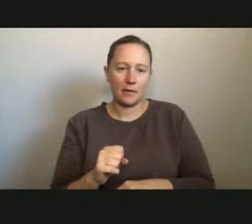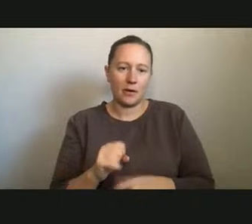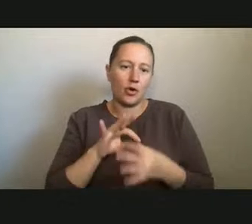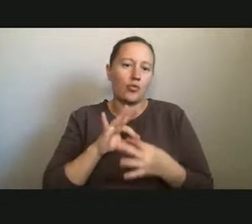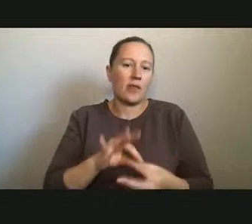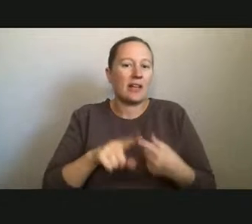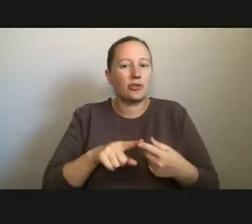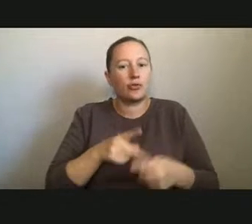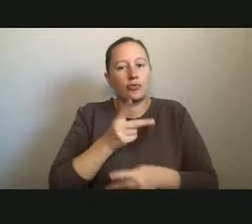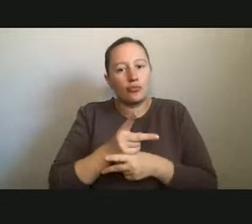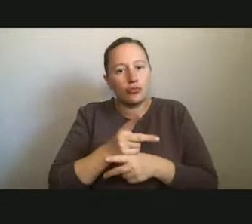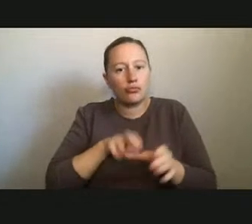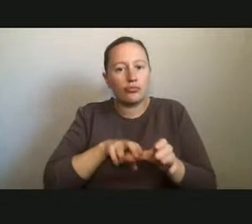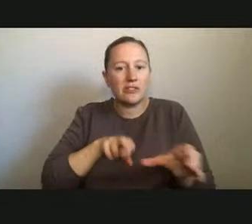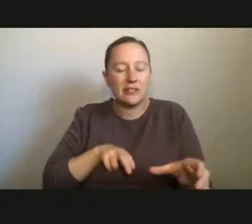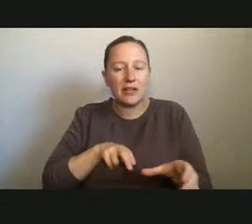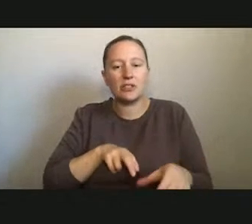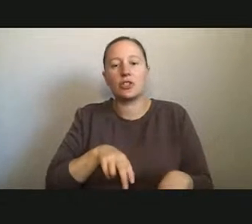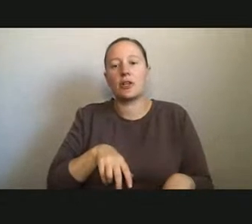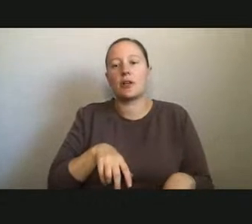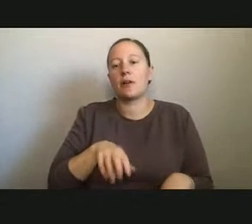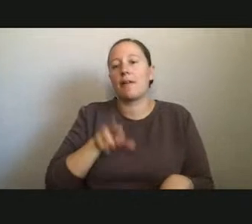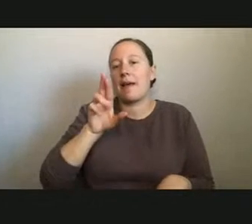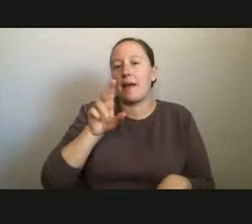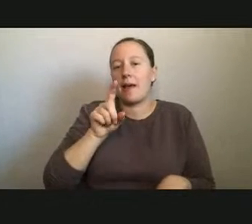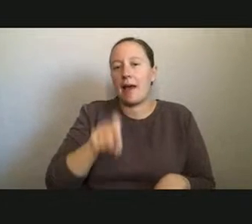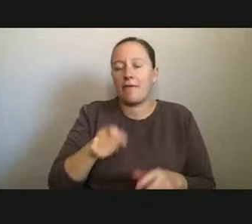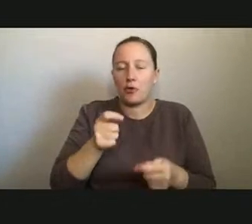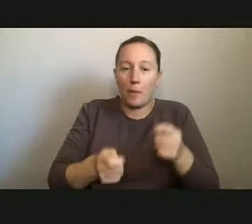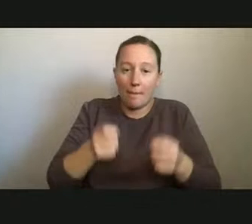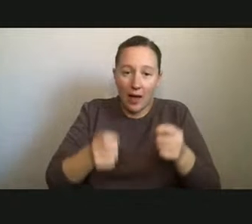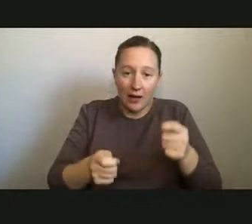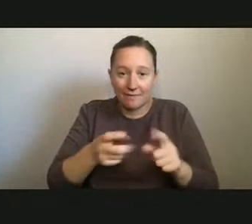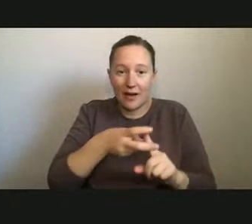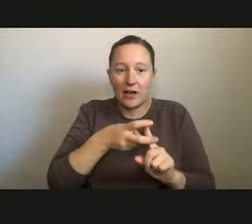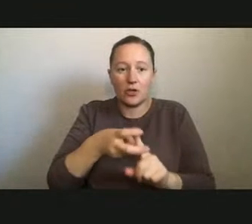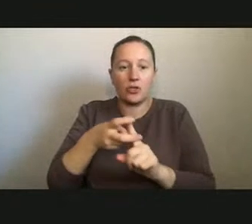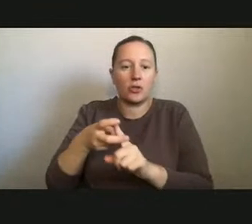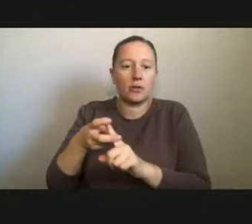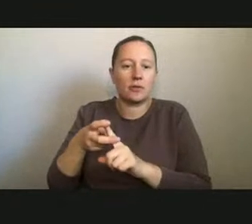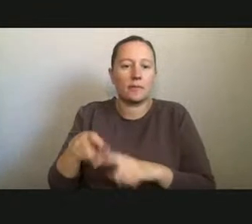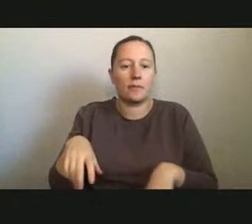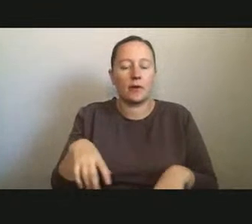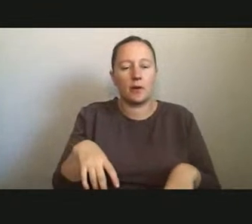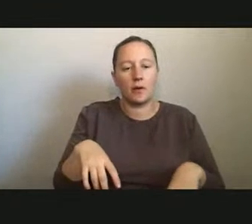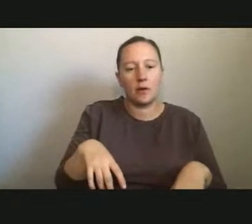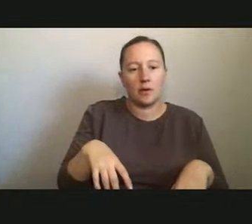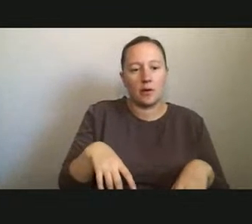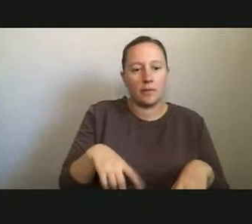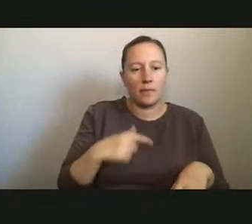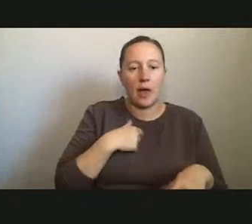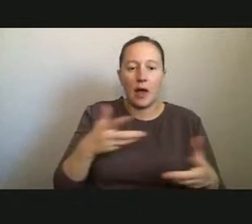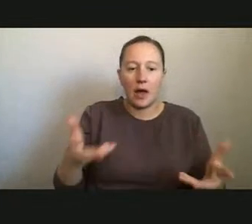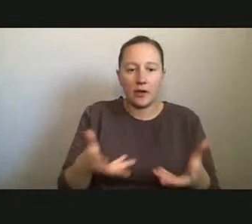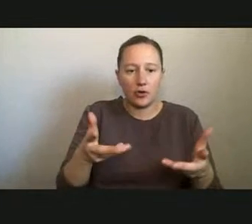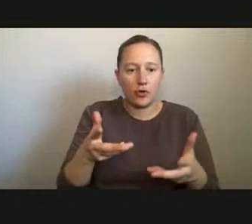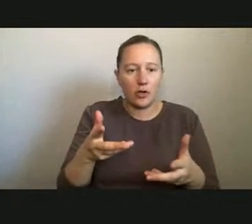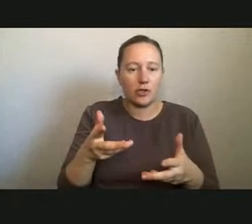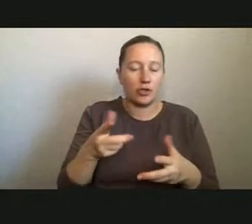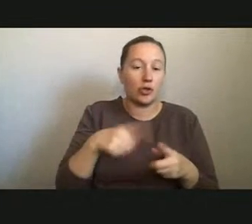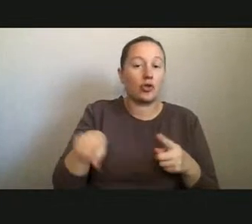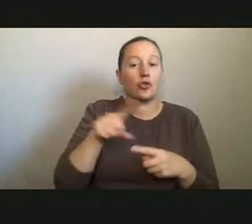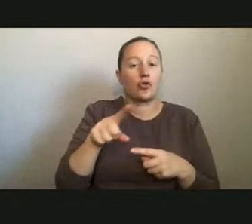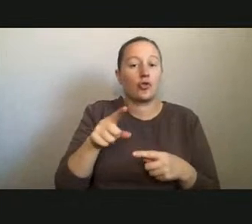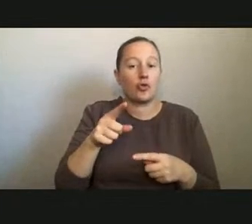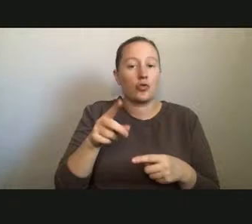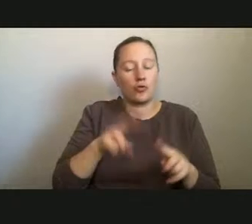and deciding if modifications are needed. Modifications early on are often the most effective, so I encourage you to take a look at recruitment and